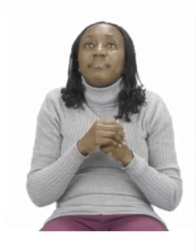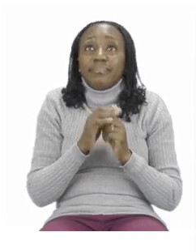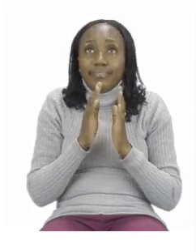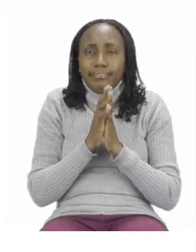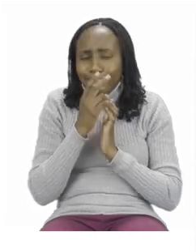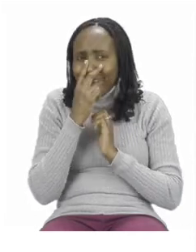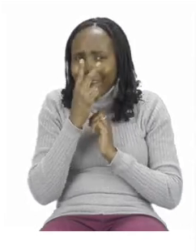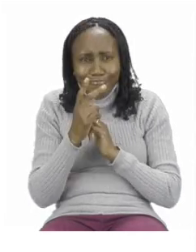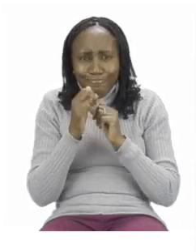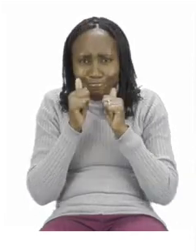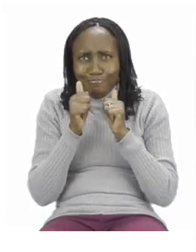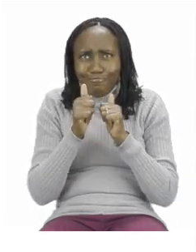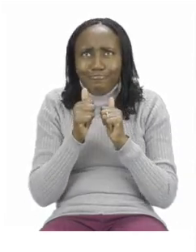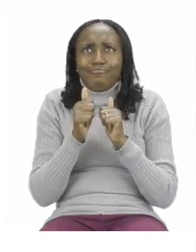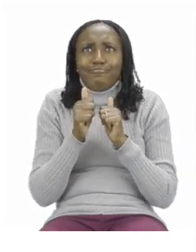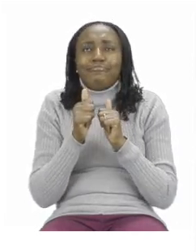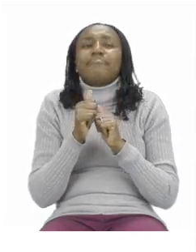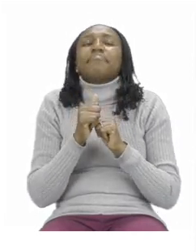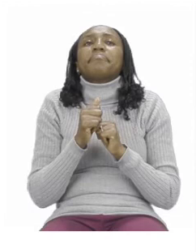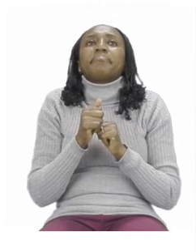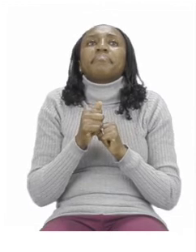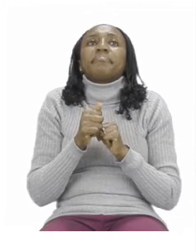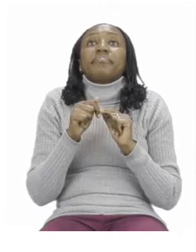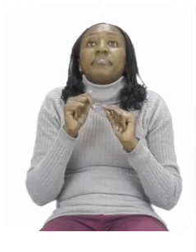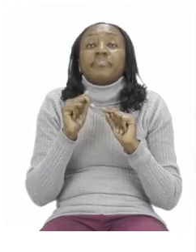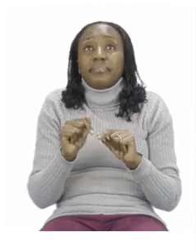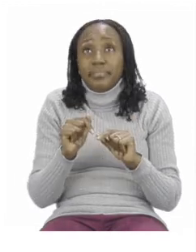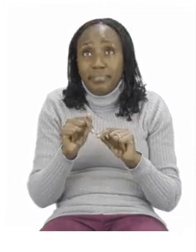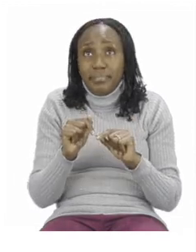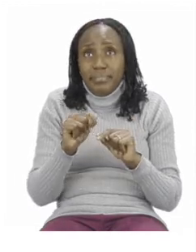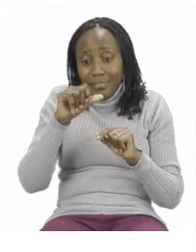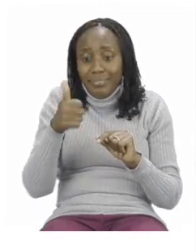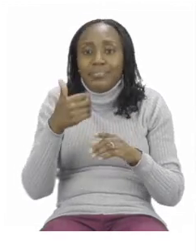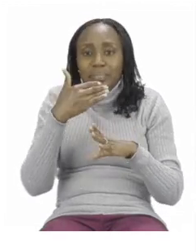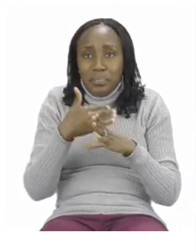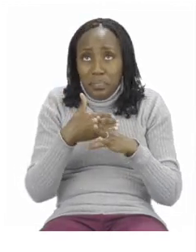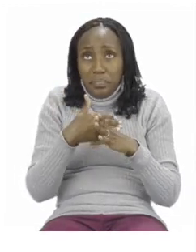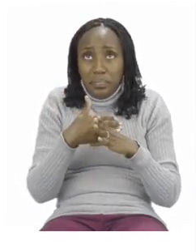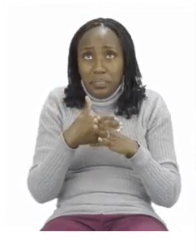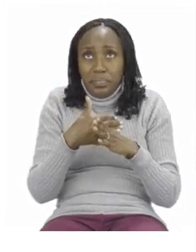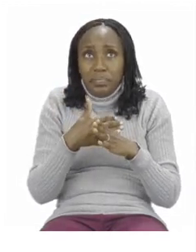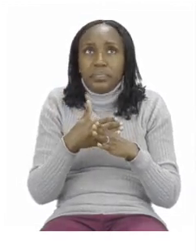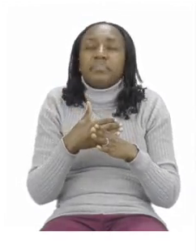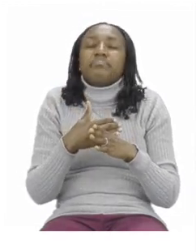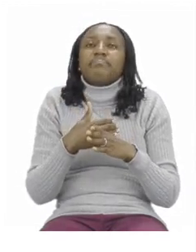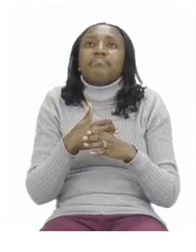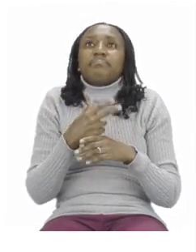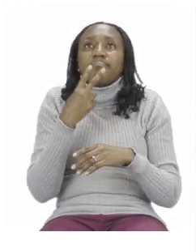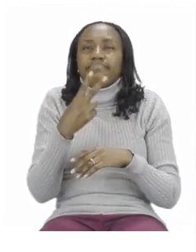carefully. Before we continue with all our circling, let's quickly look at